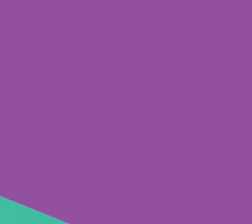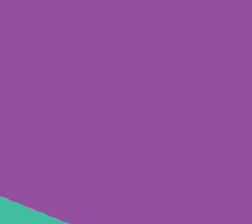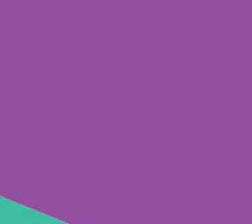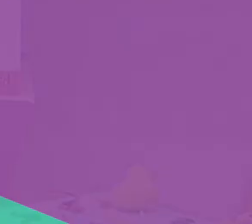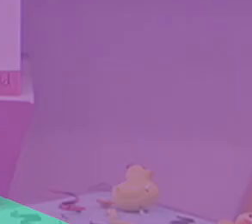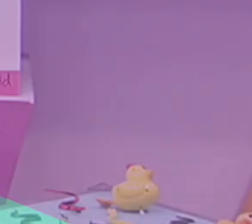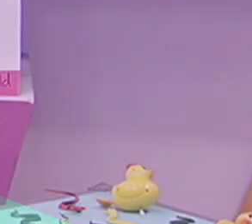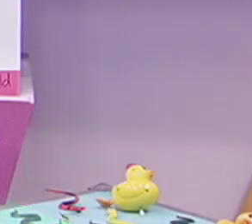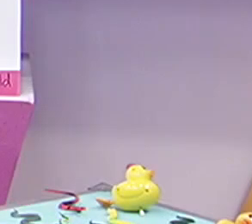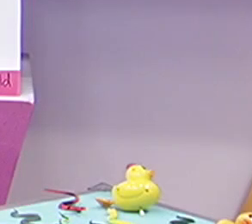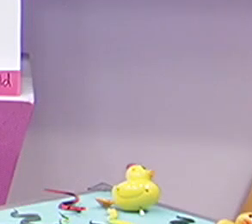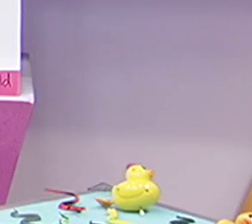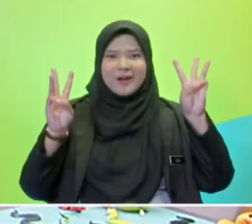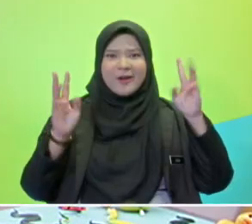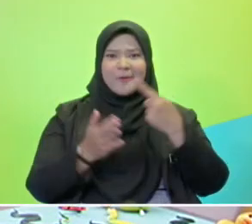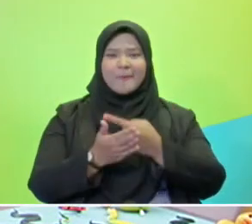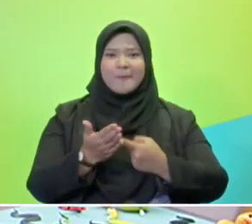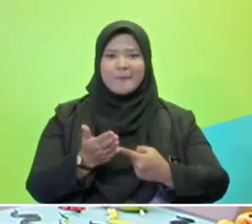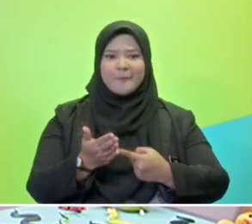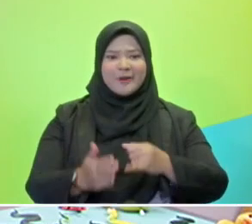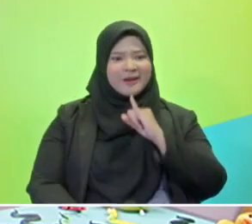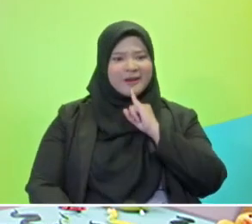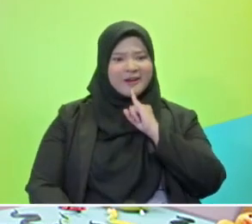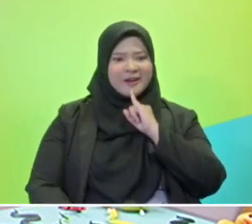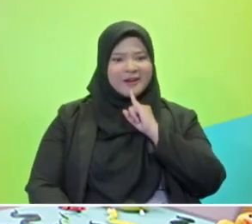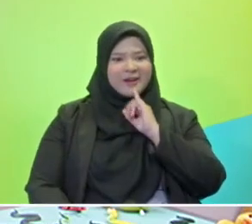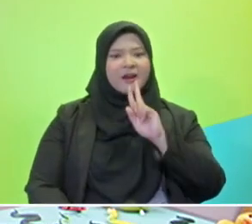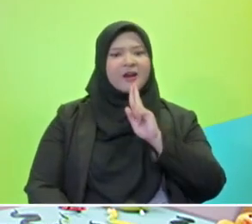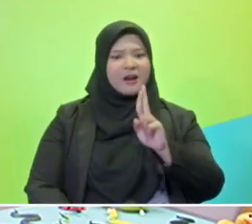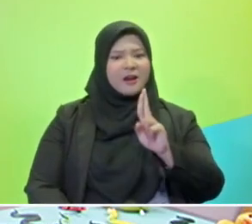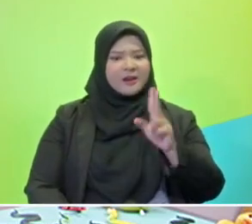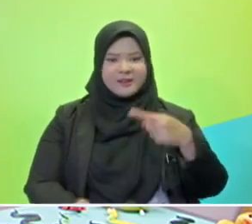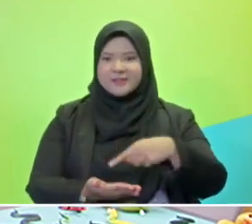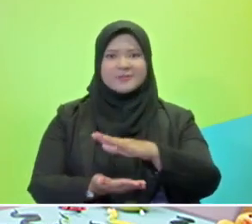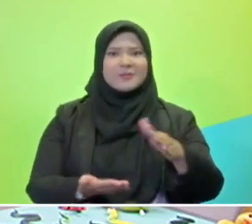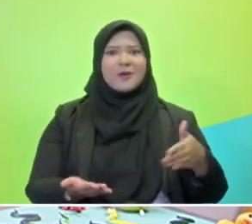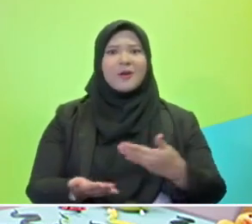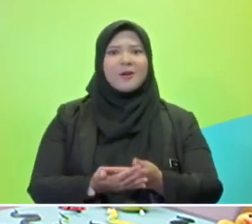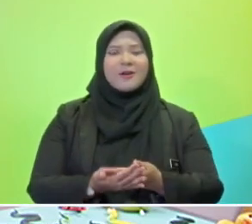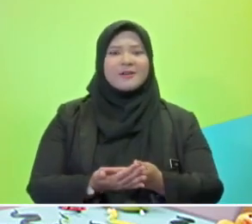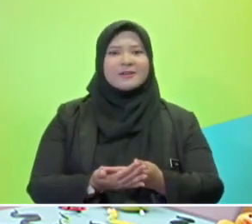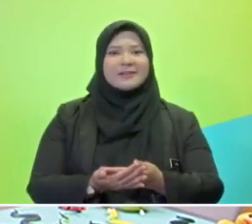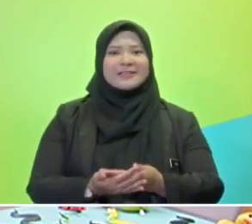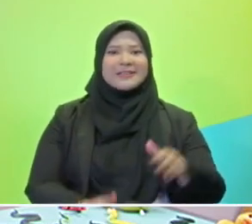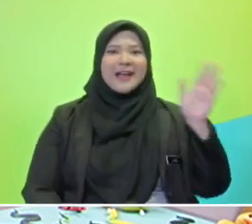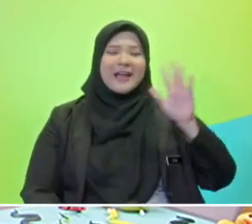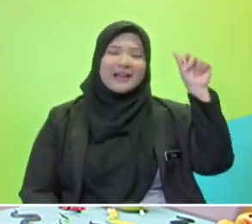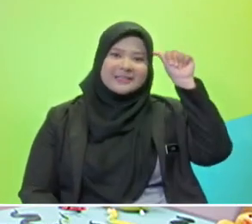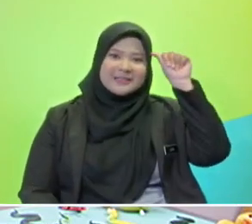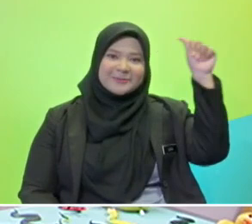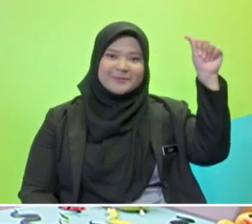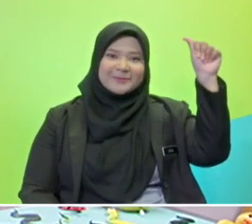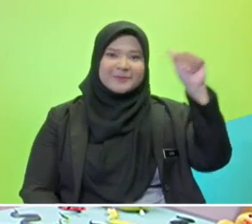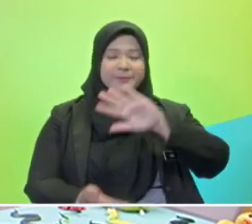Wow, I must say this studio is full with many interesting things. Okay, hi, assalamualaikum everyone. You are now watching 11